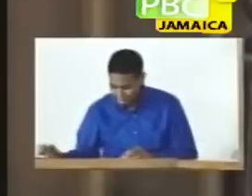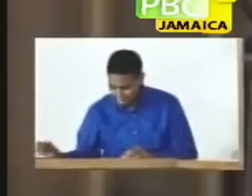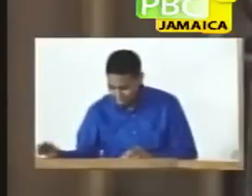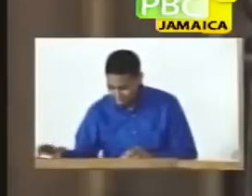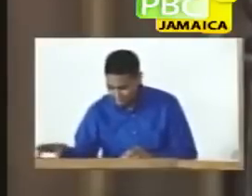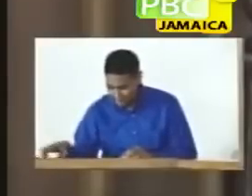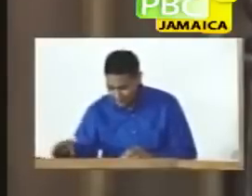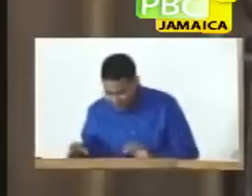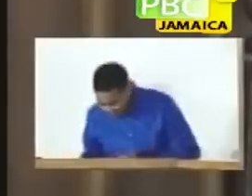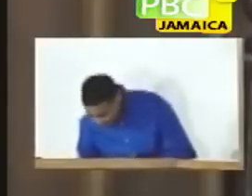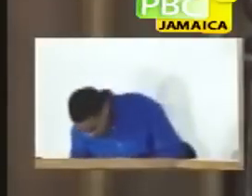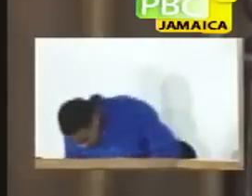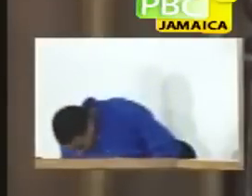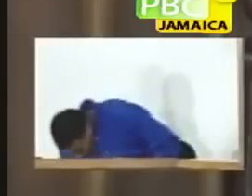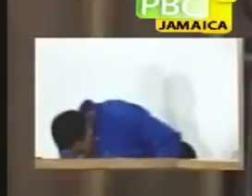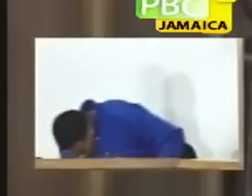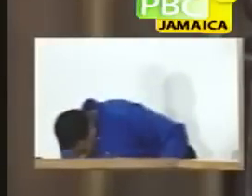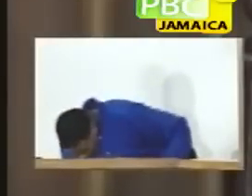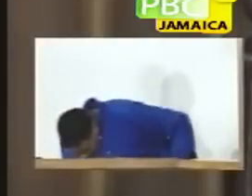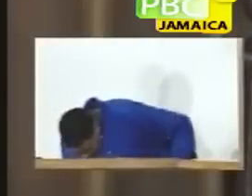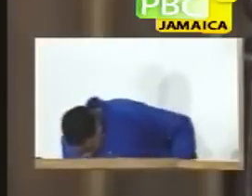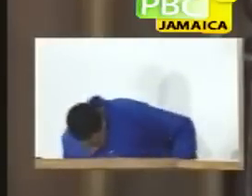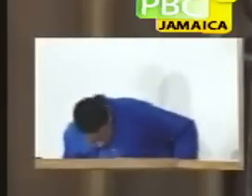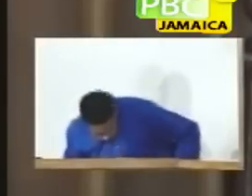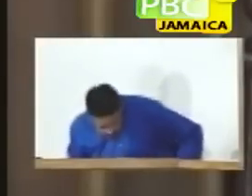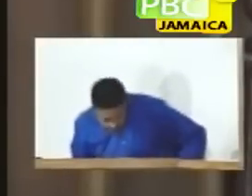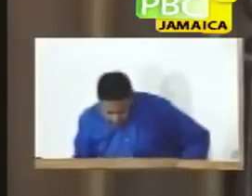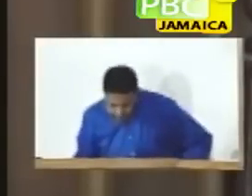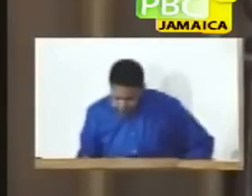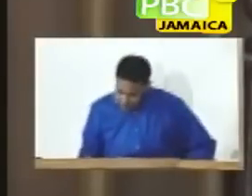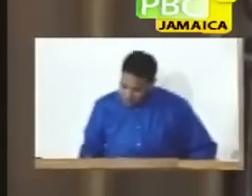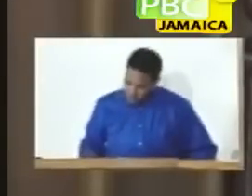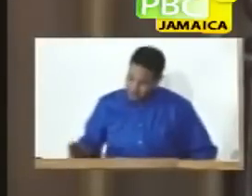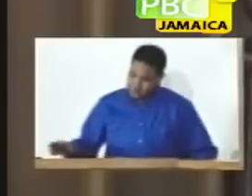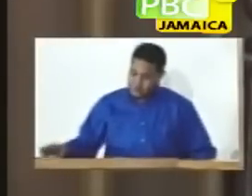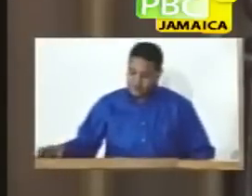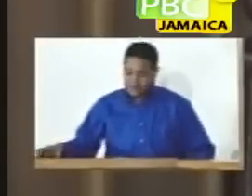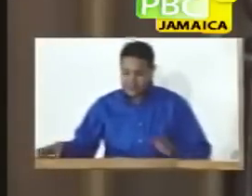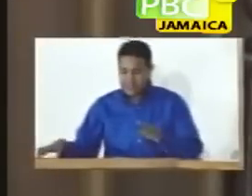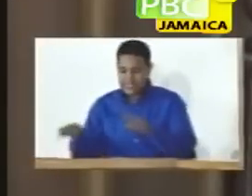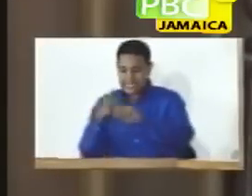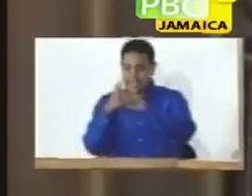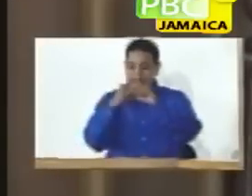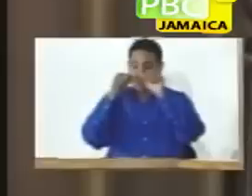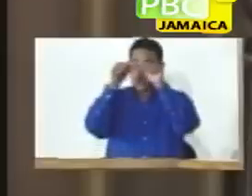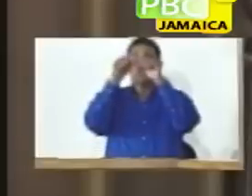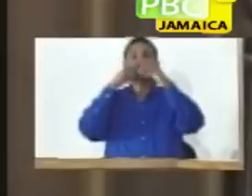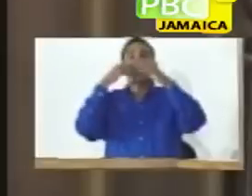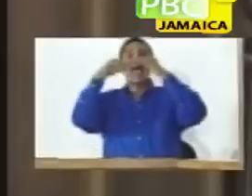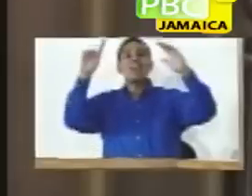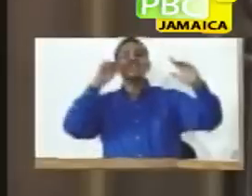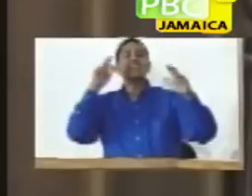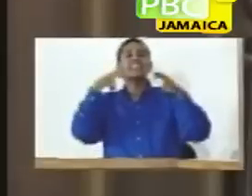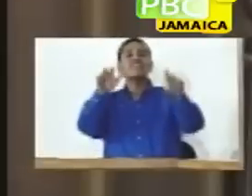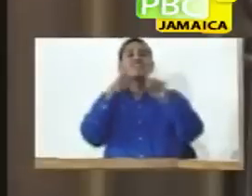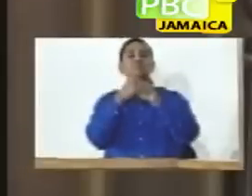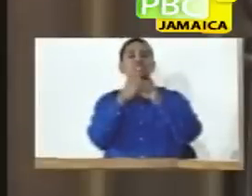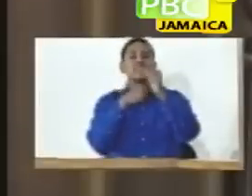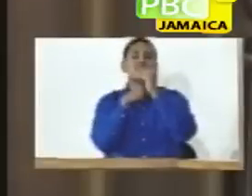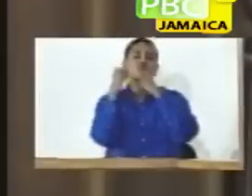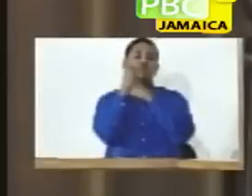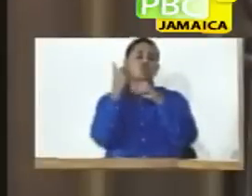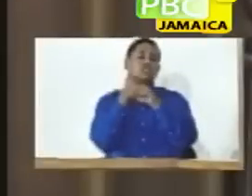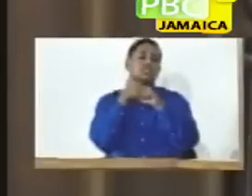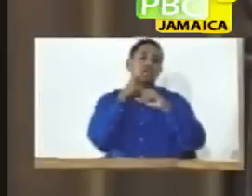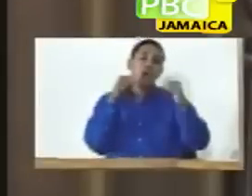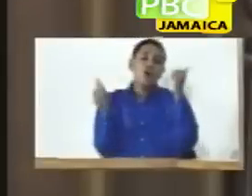The coming years will also see continued heavy investment in infrastructure under the Greater Infrastructure